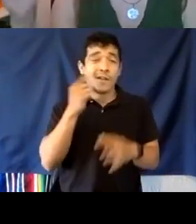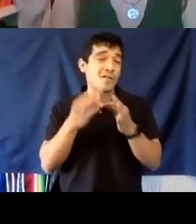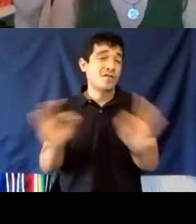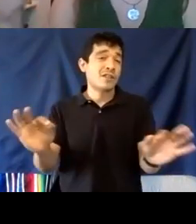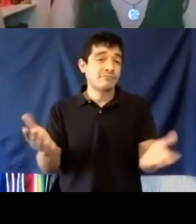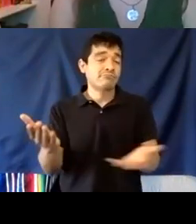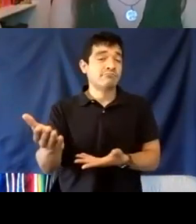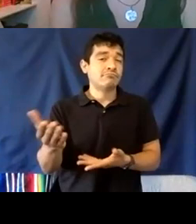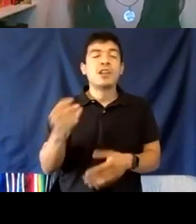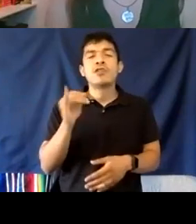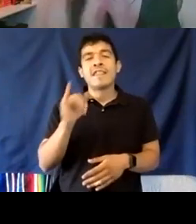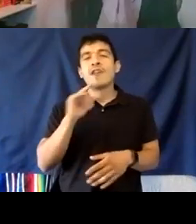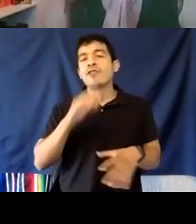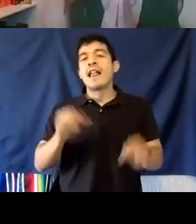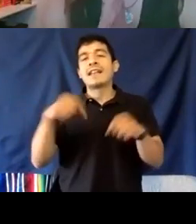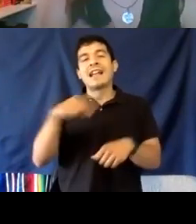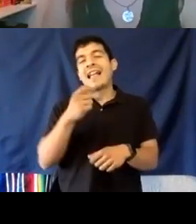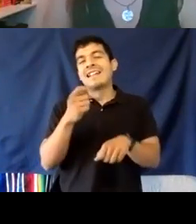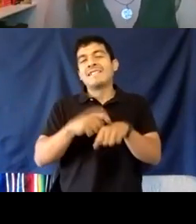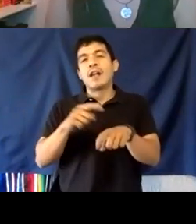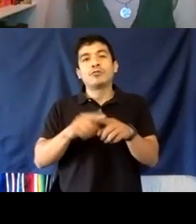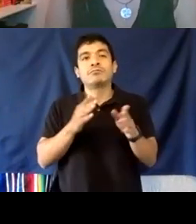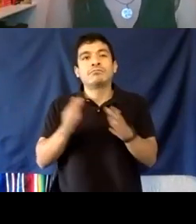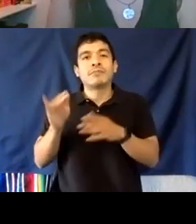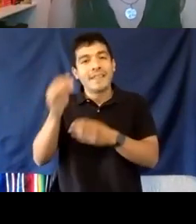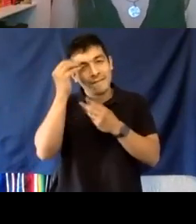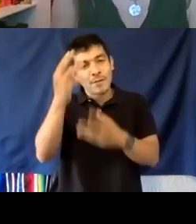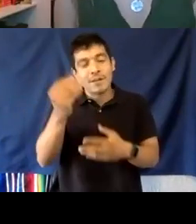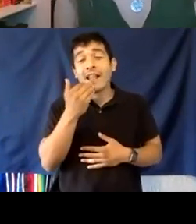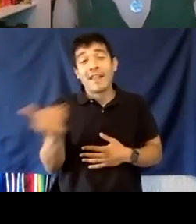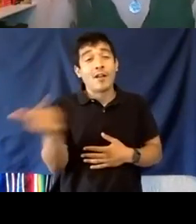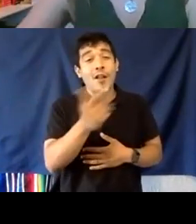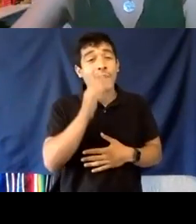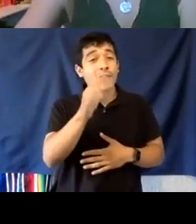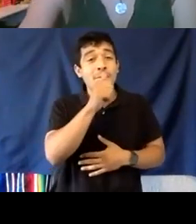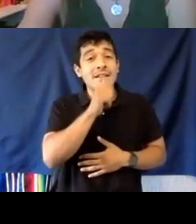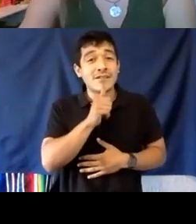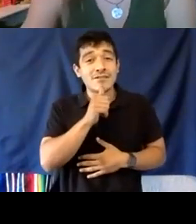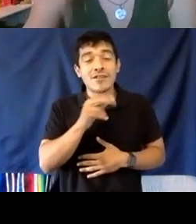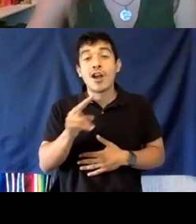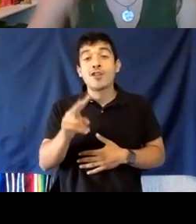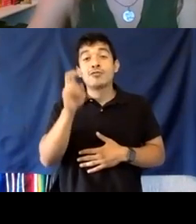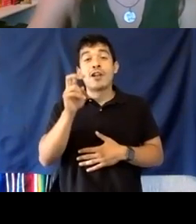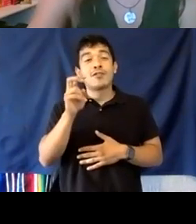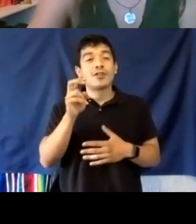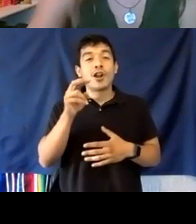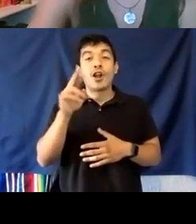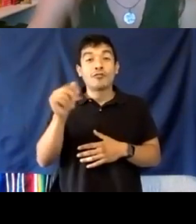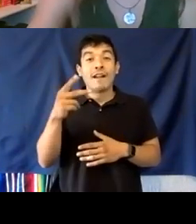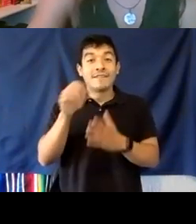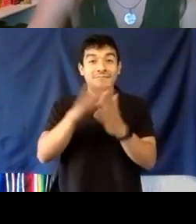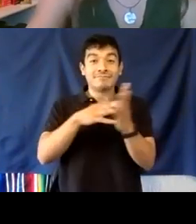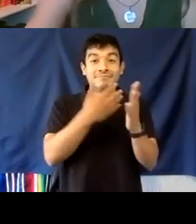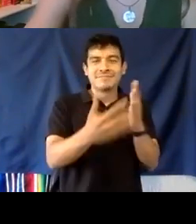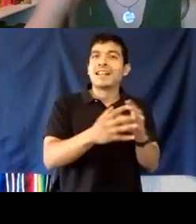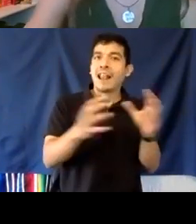use that. And so it's just taking us a little bit of time to get that done. And thank you all for your patience. 200 individual graphs is a lot of